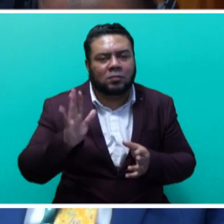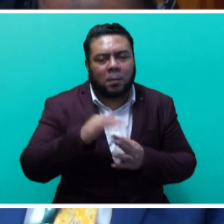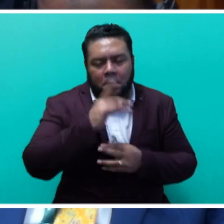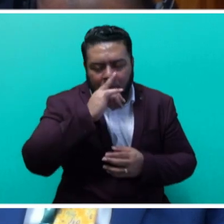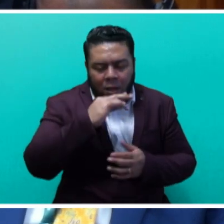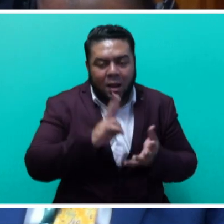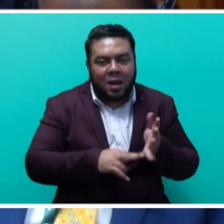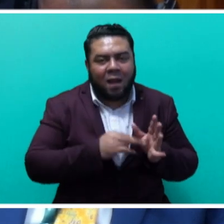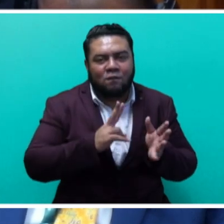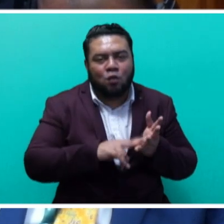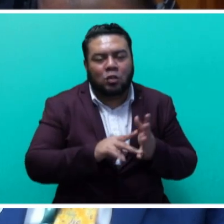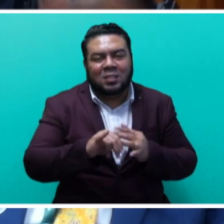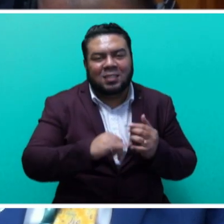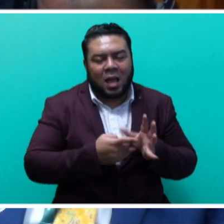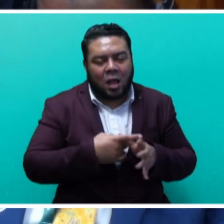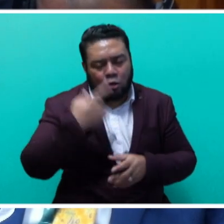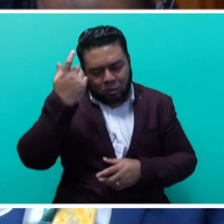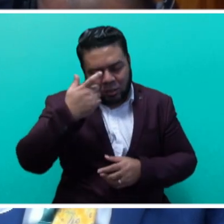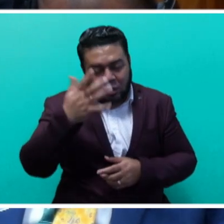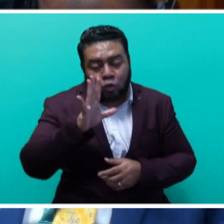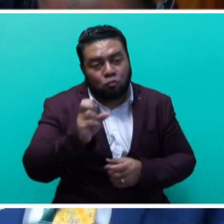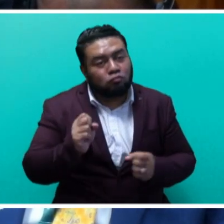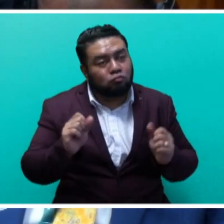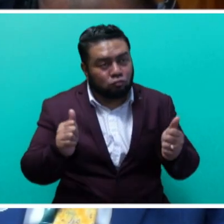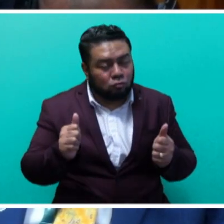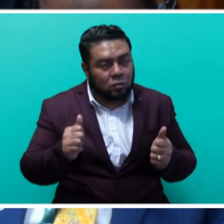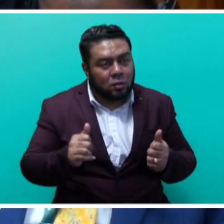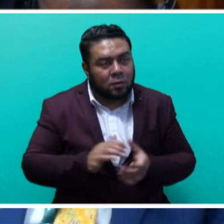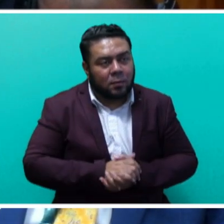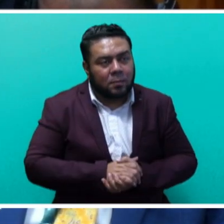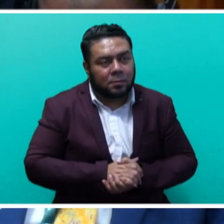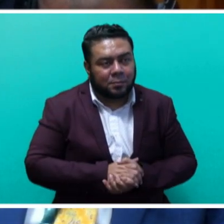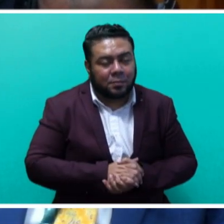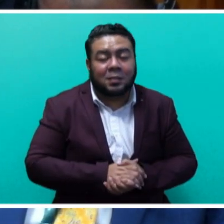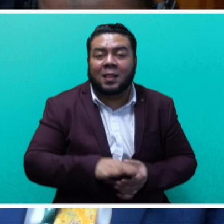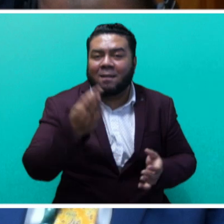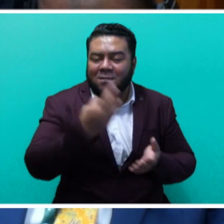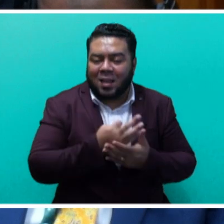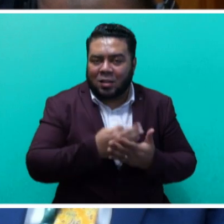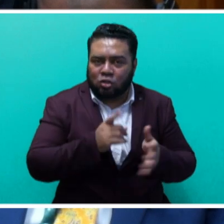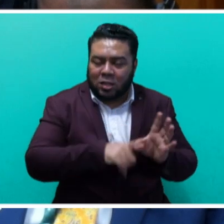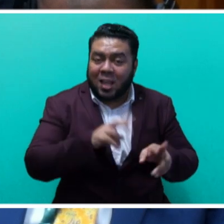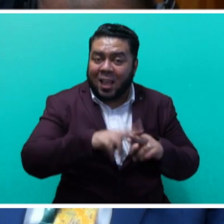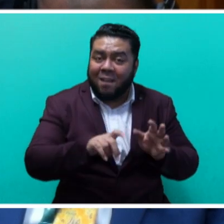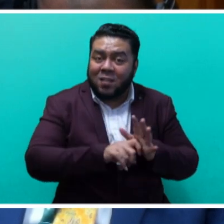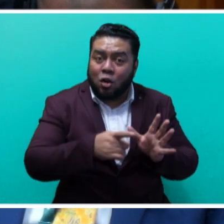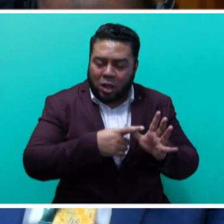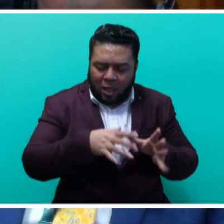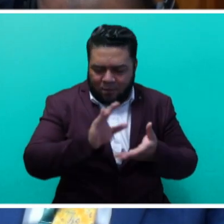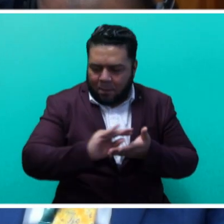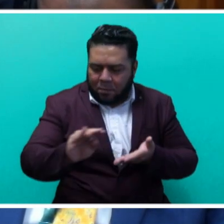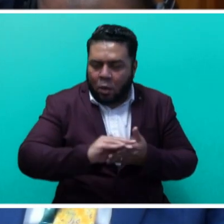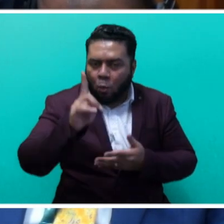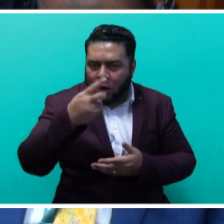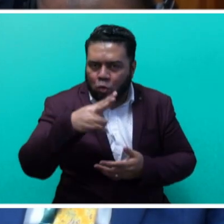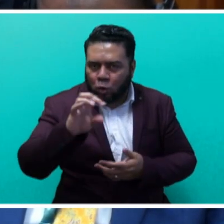of Navosa are concerned. To conclude, Mr. Speaker, sir, in the current financial year, FRA has budgeted 120 million for